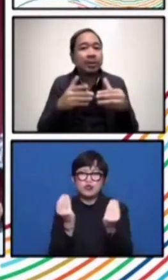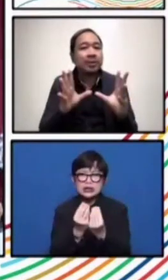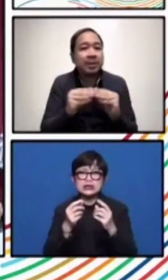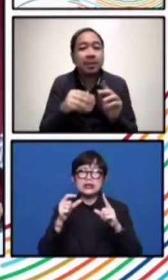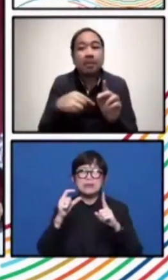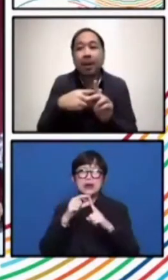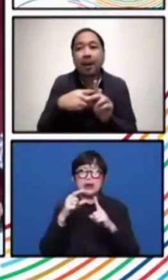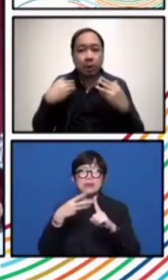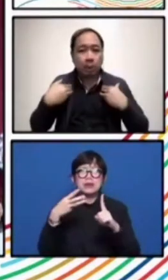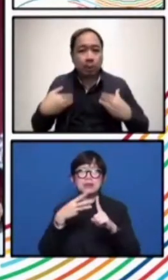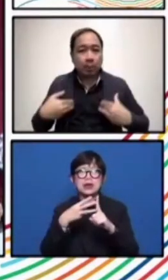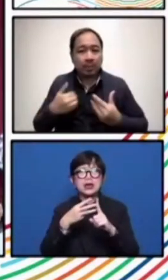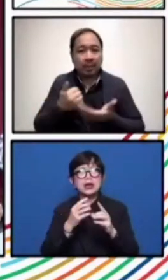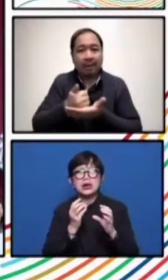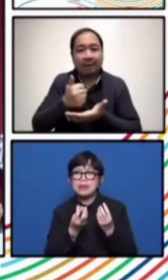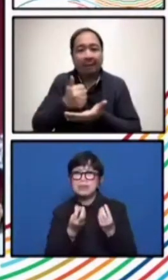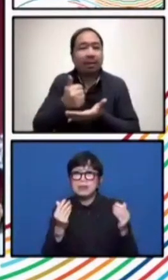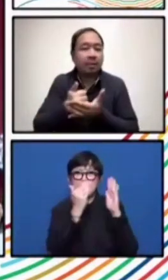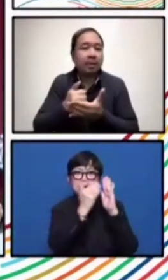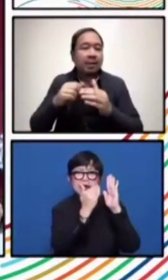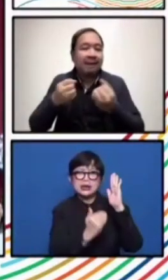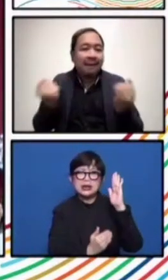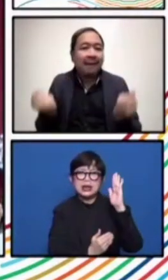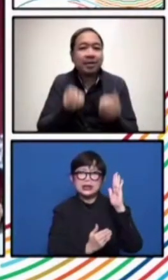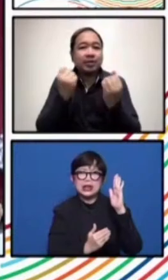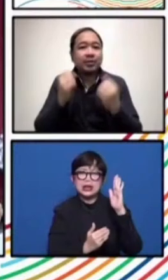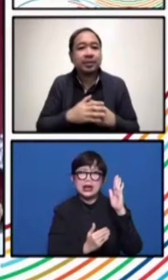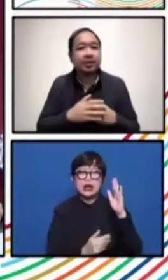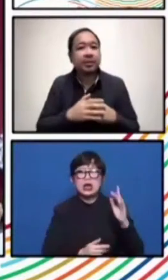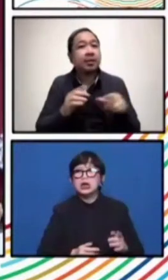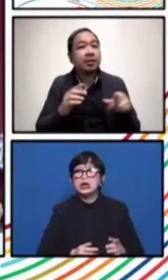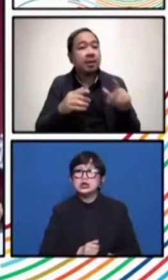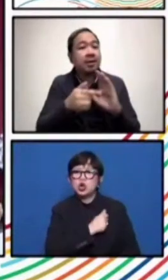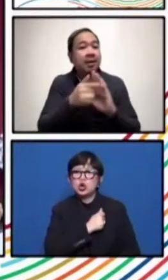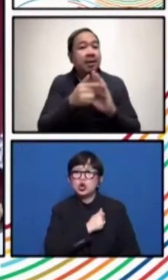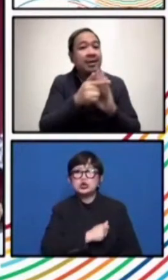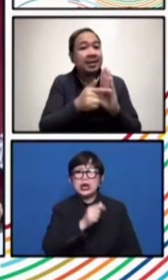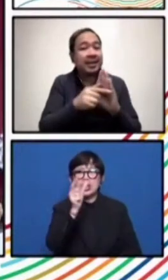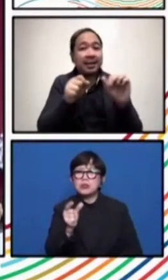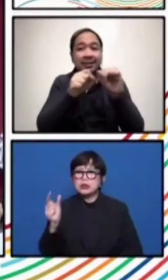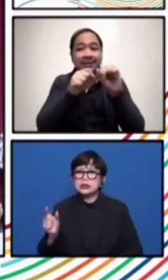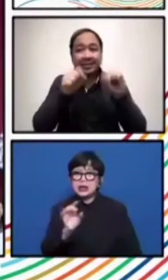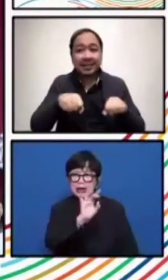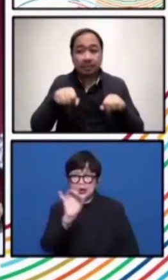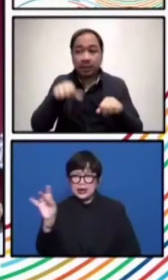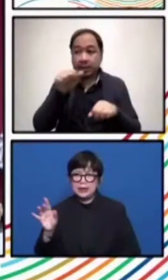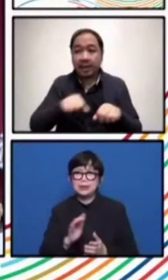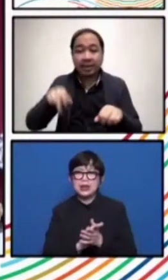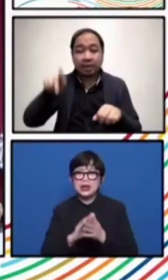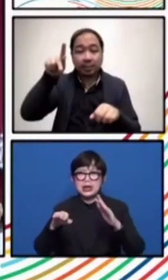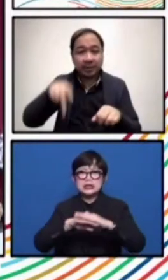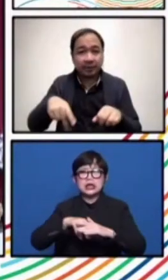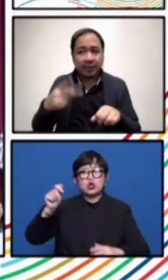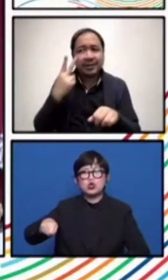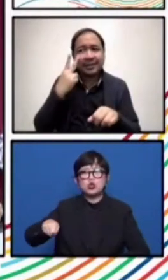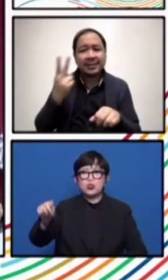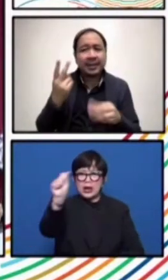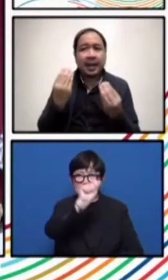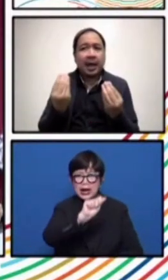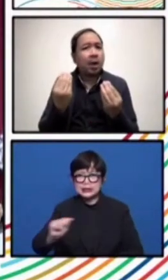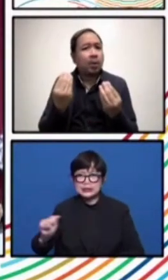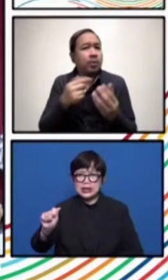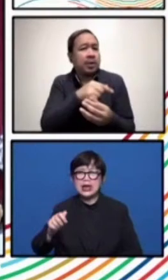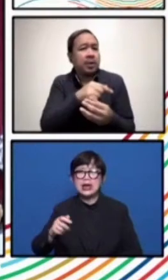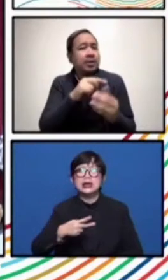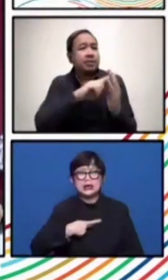secondly I think that the charge of the legal system in Asia and the passing means that recognized the power of